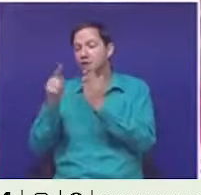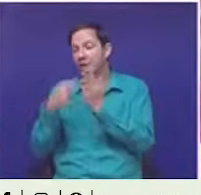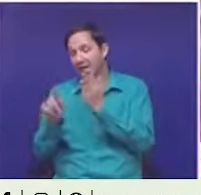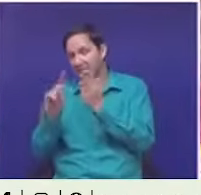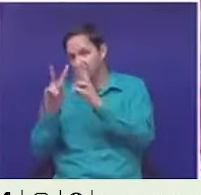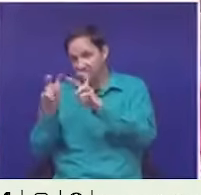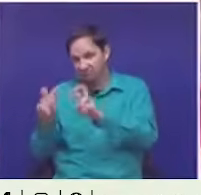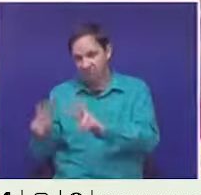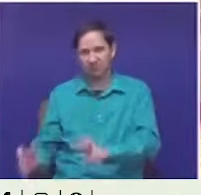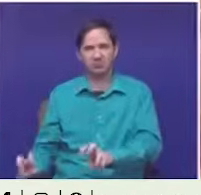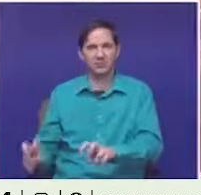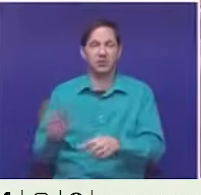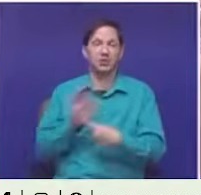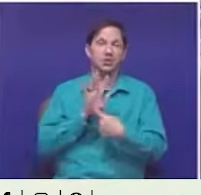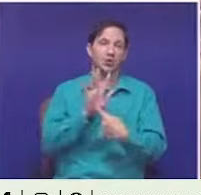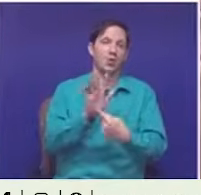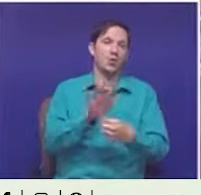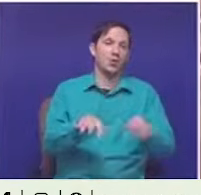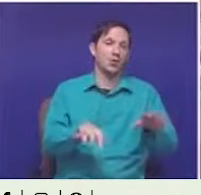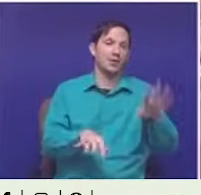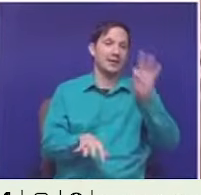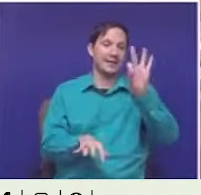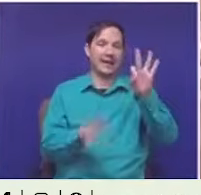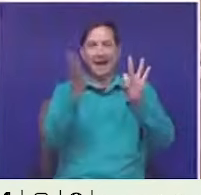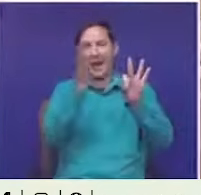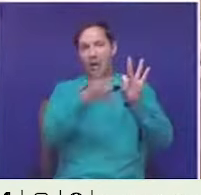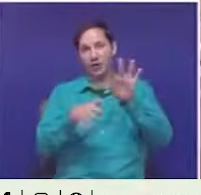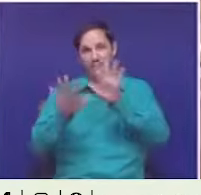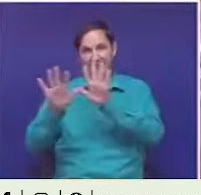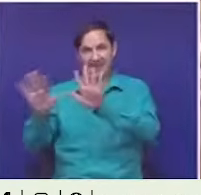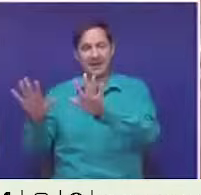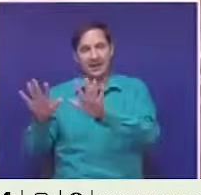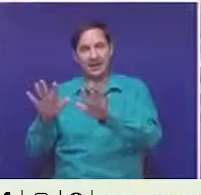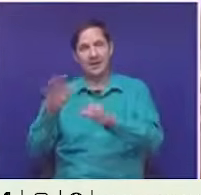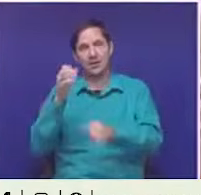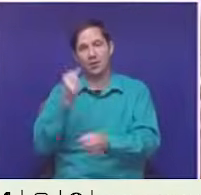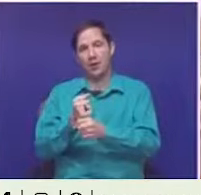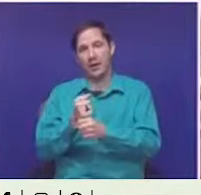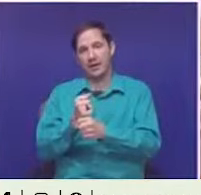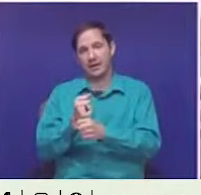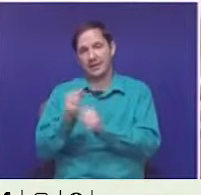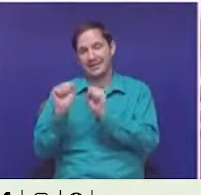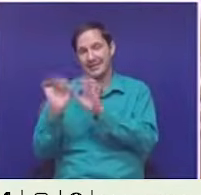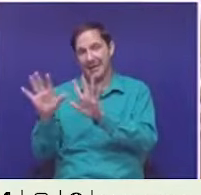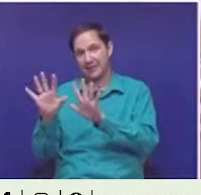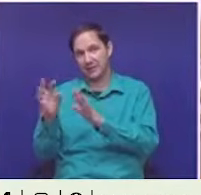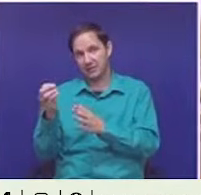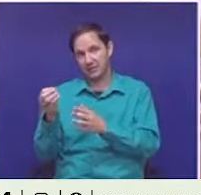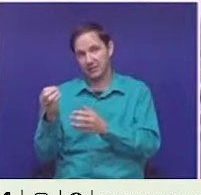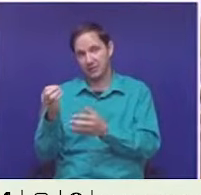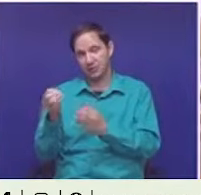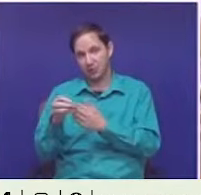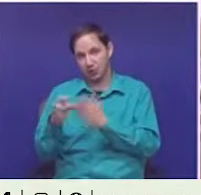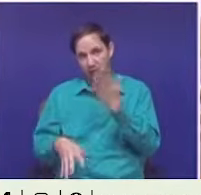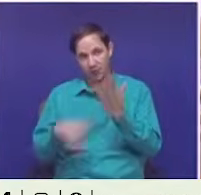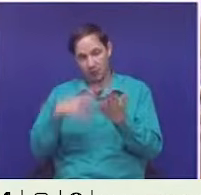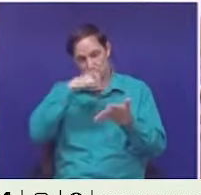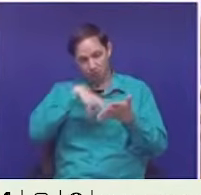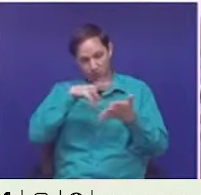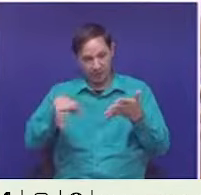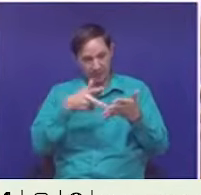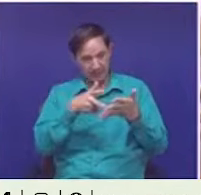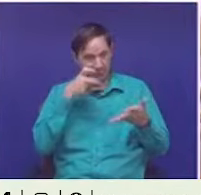3 in 10 grade 1 to grade 3 pupils can read at grade level. I do, however,